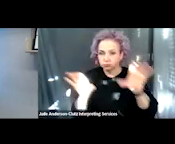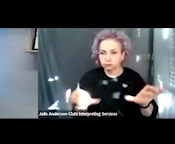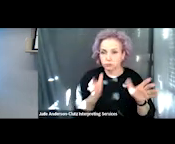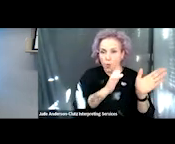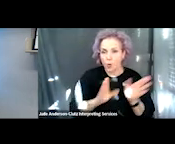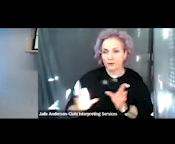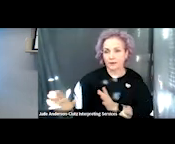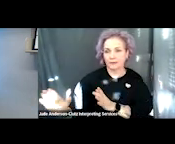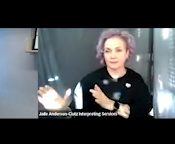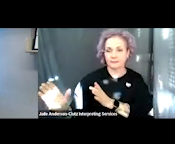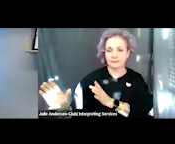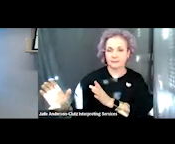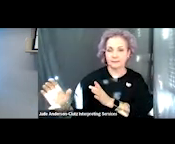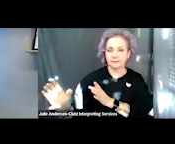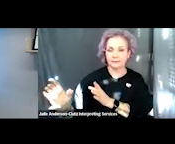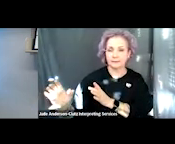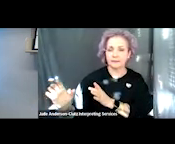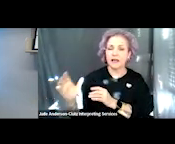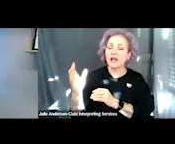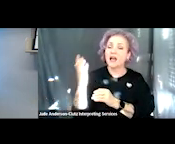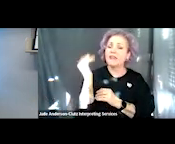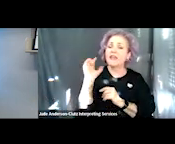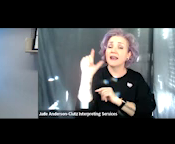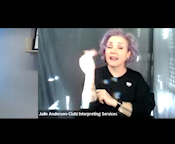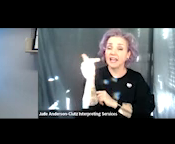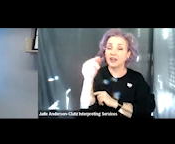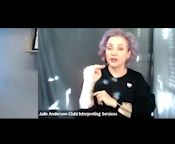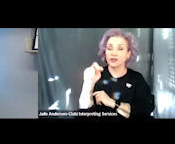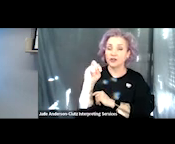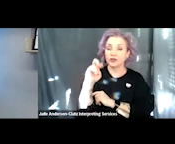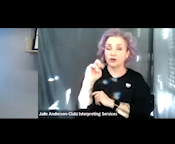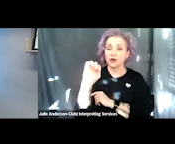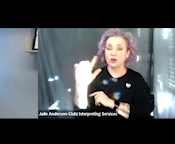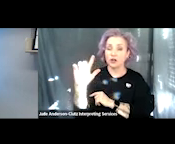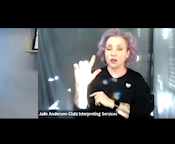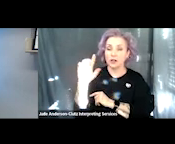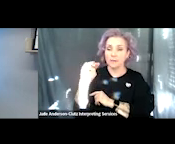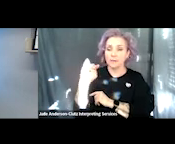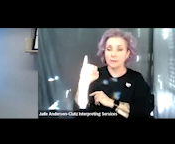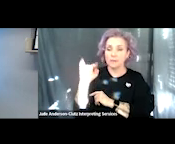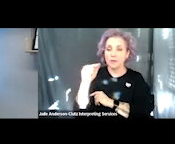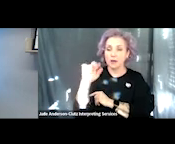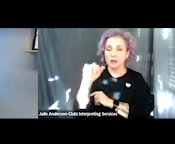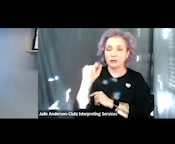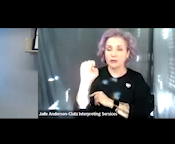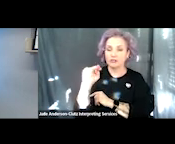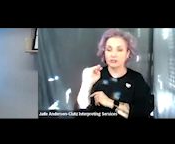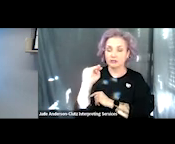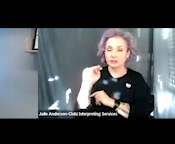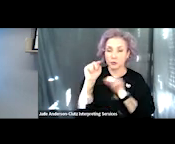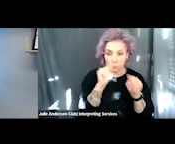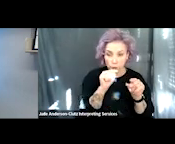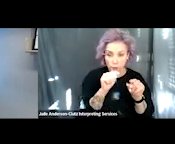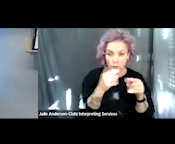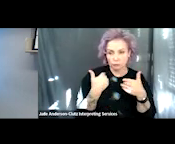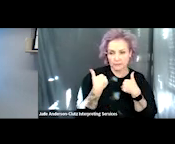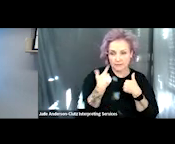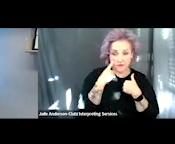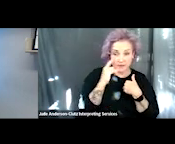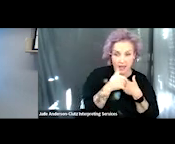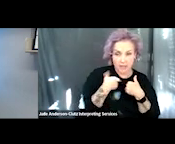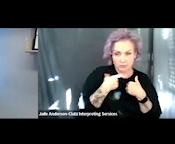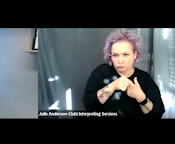neurogenesis largely, not entirely, stops after this particular period. There are still some, but very